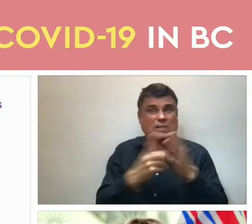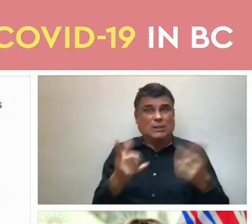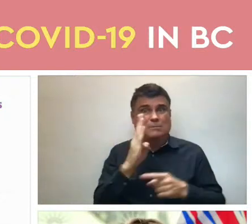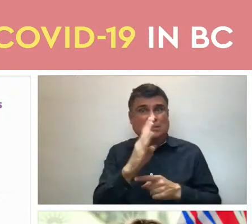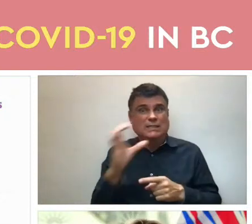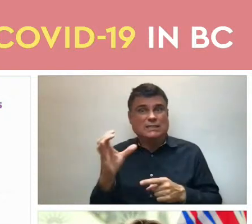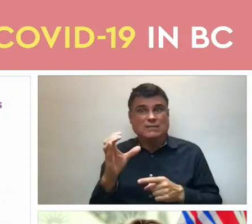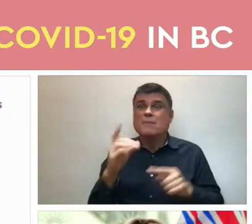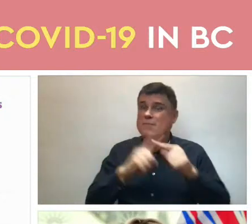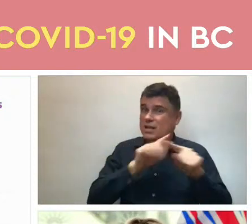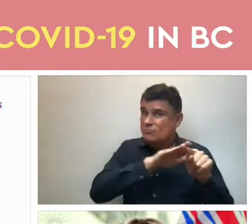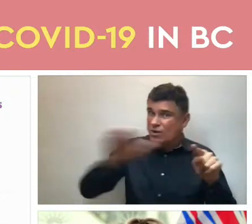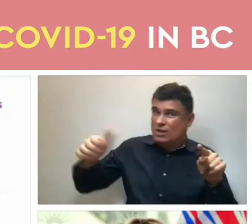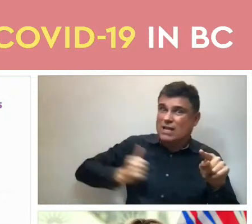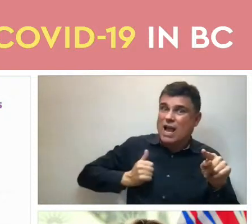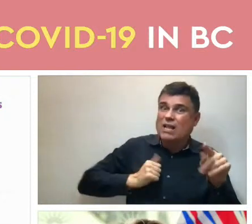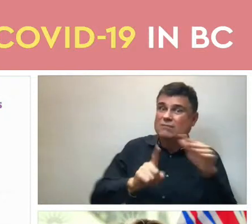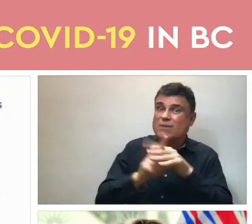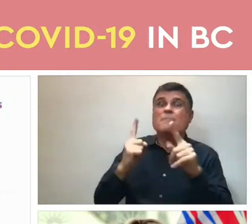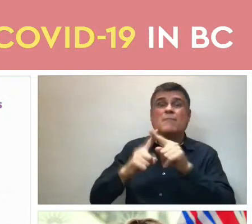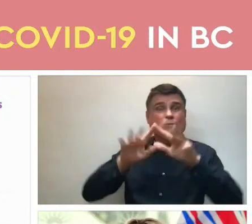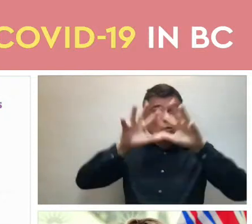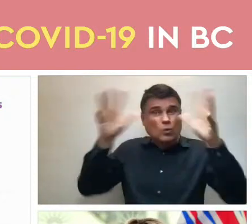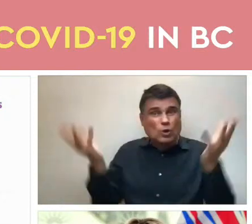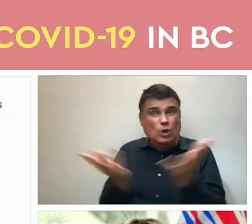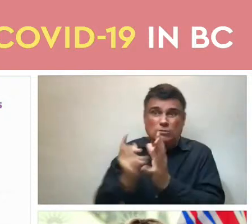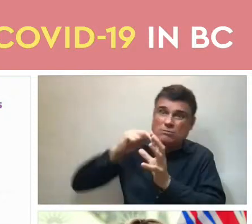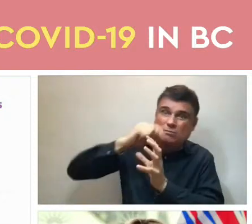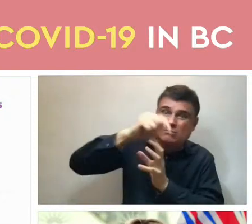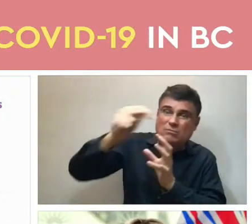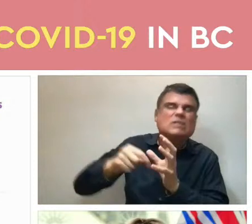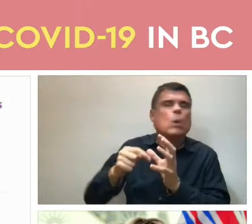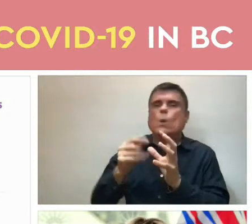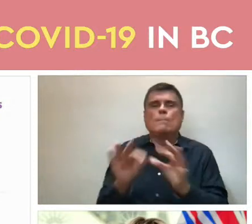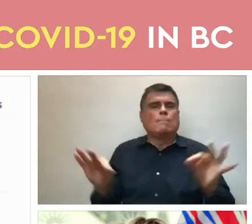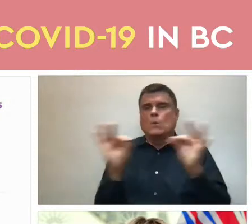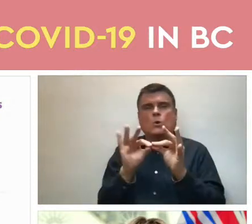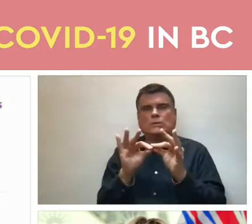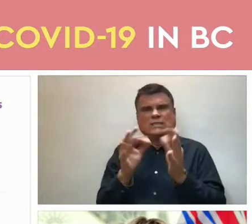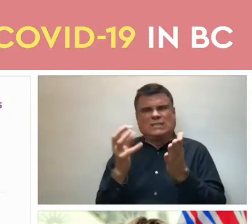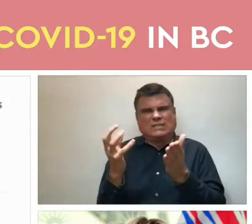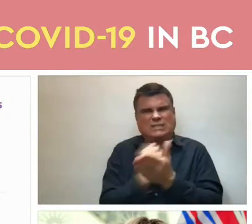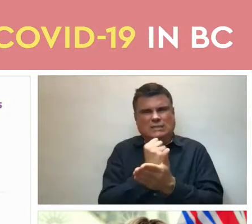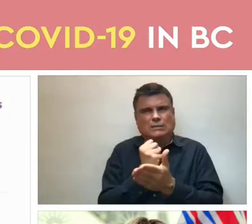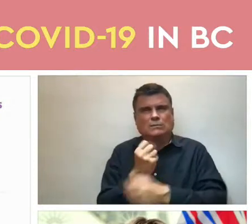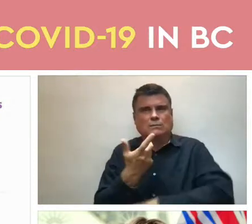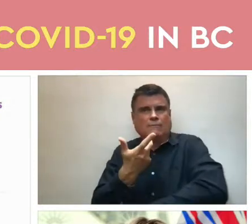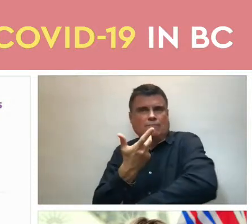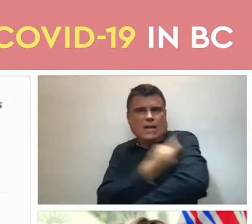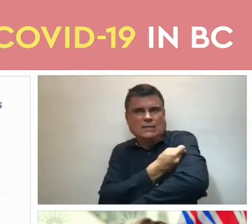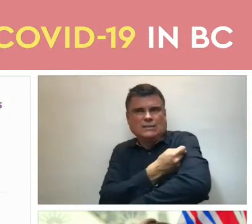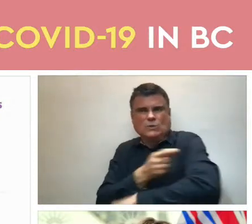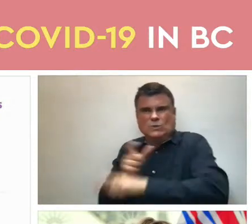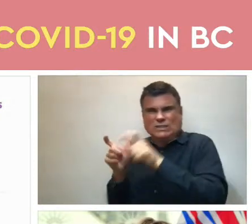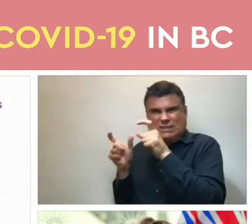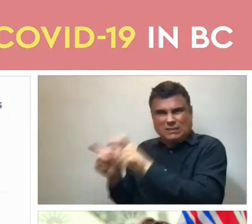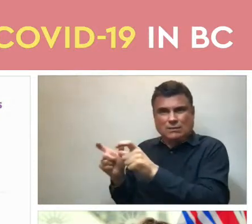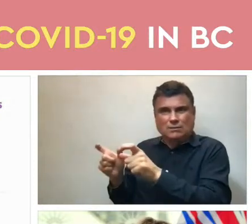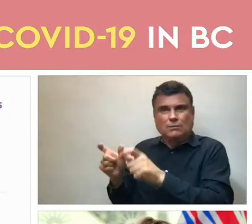You need to get vaccinated to protect yourself, to protect your family, and protect your community. If we look